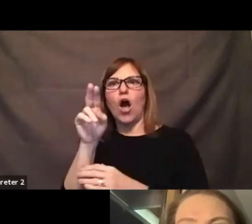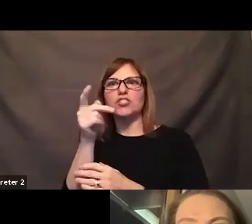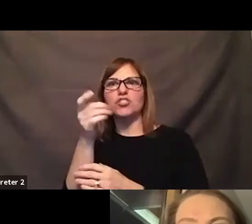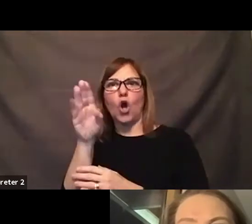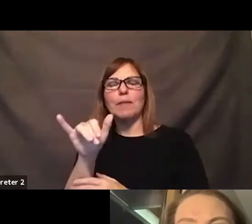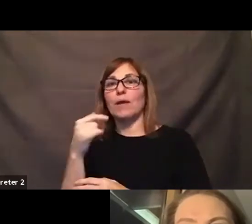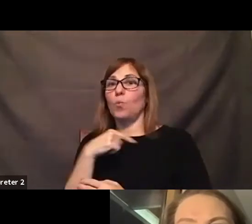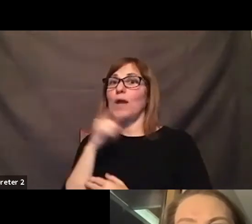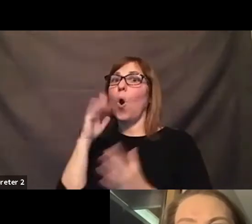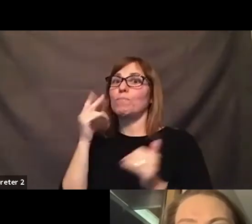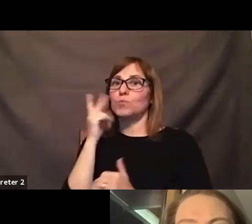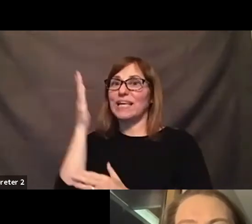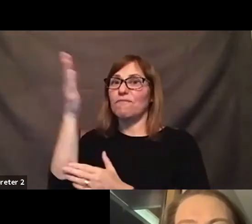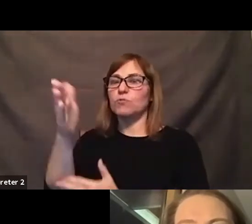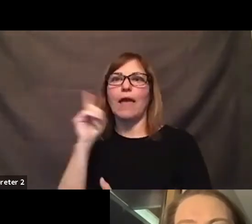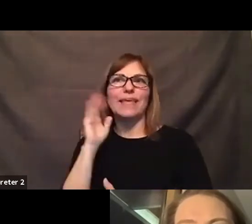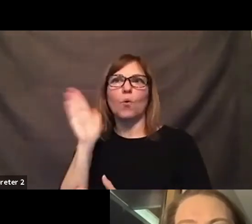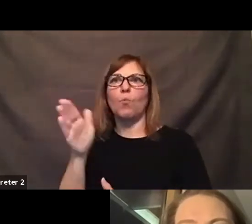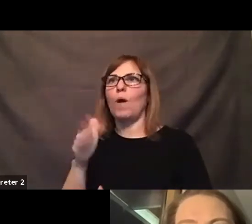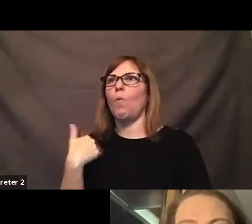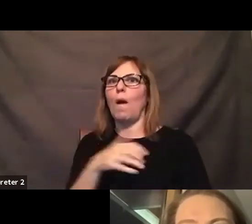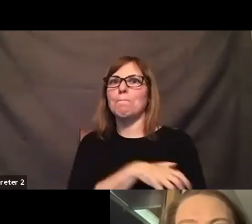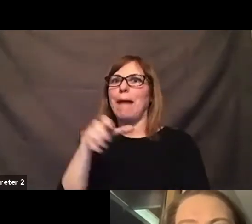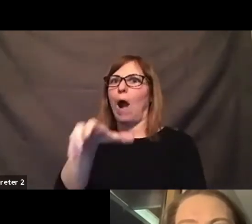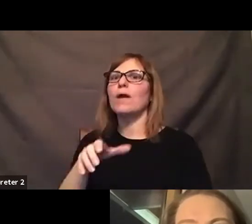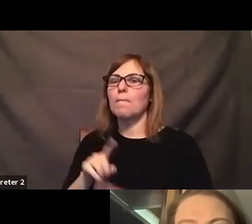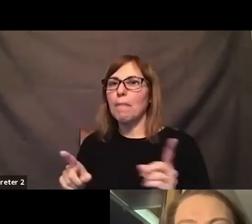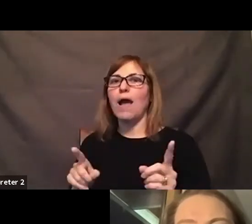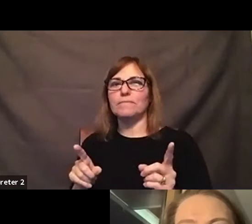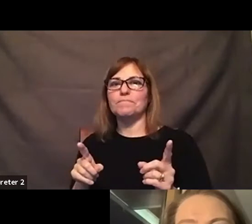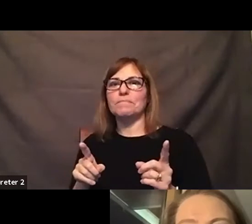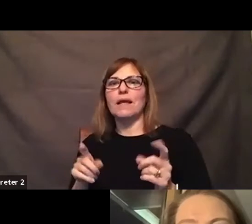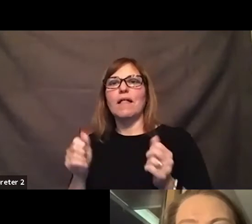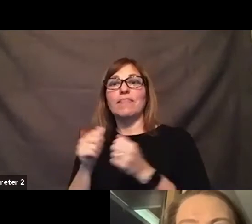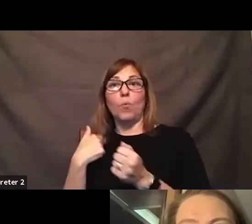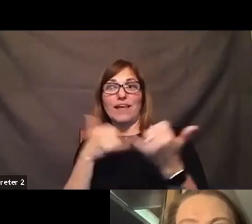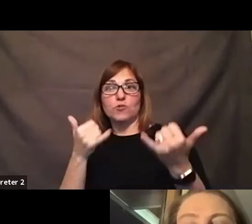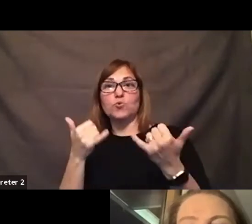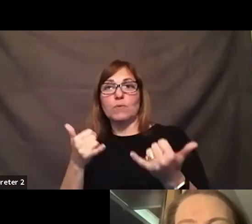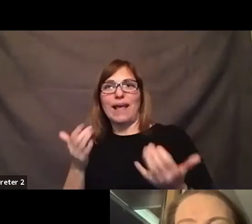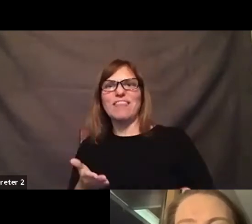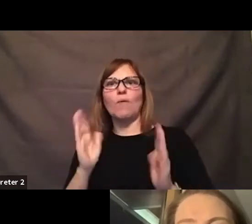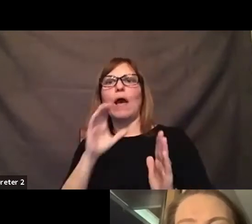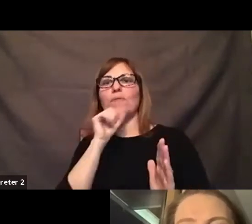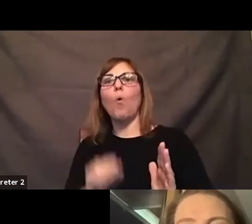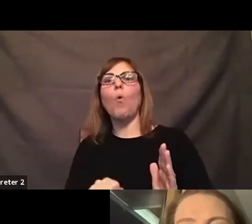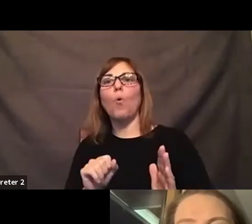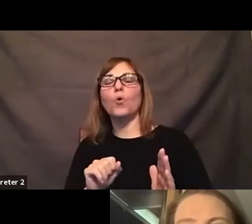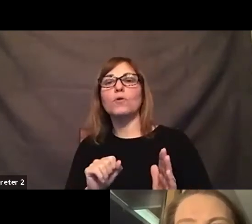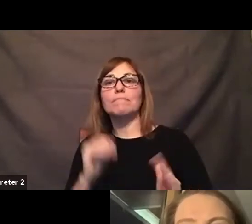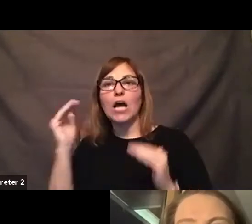I think will be tremendously empowering, are with us today and are allowing more older adults and more people with